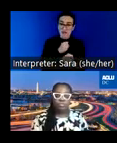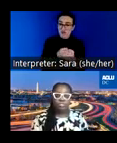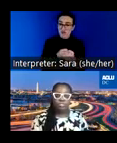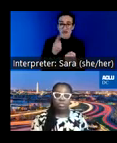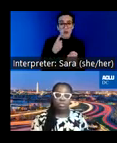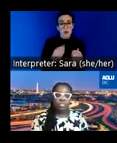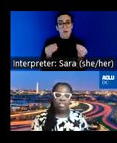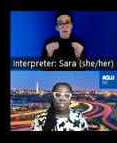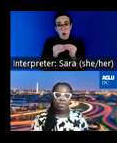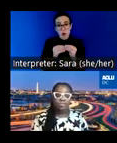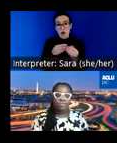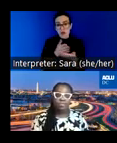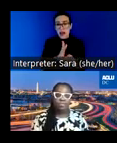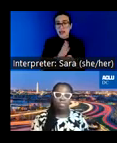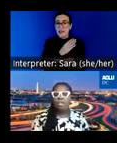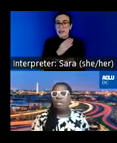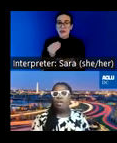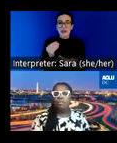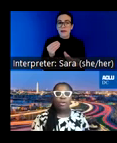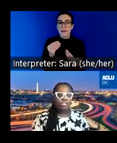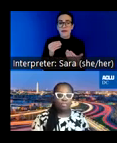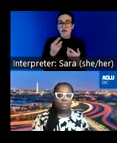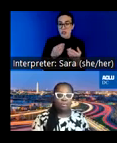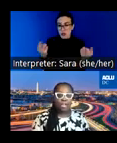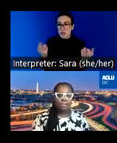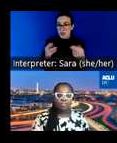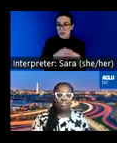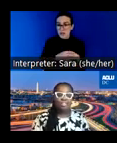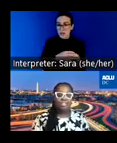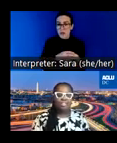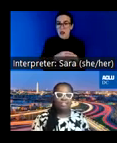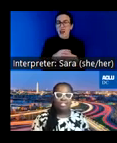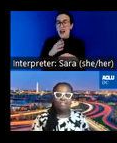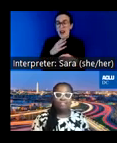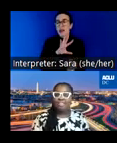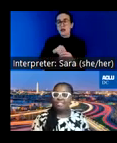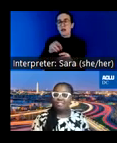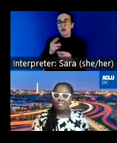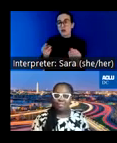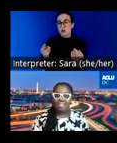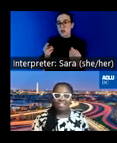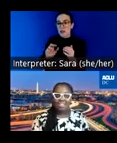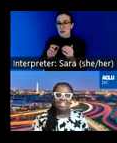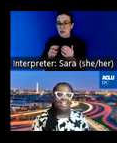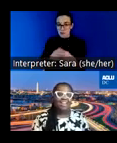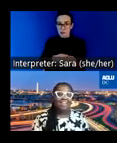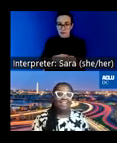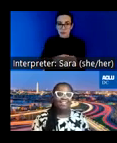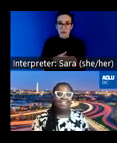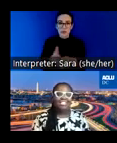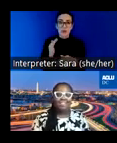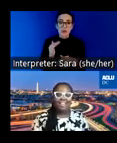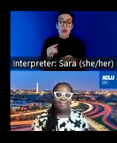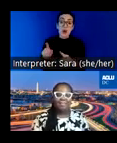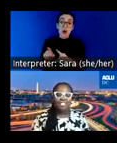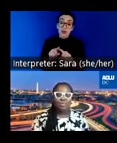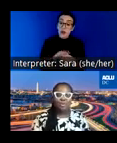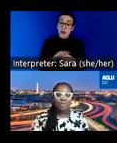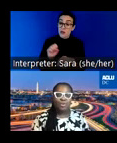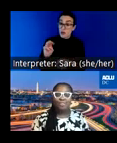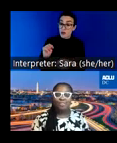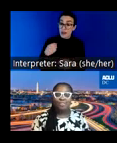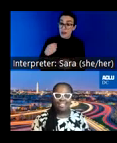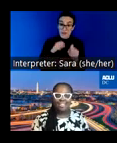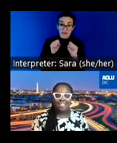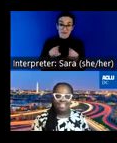and resources on what they can do. We also put out information via social media. Our Instagram and Twitter